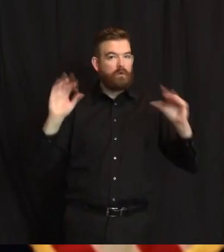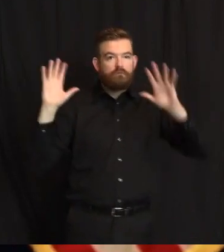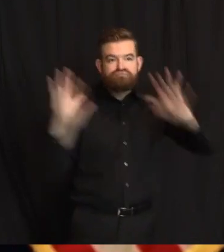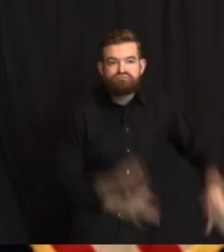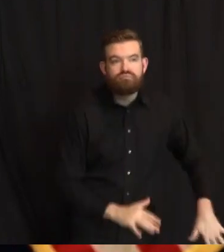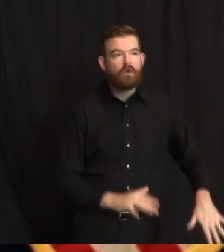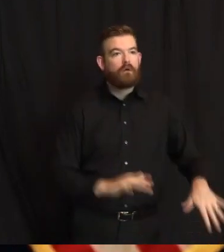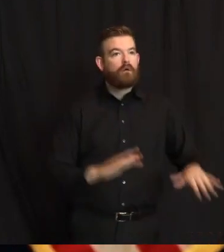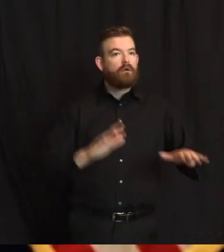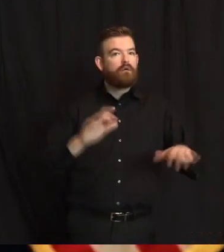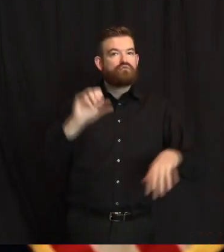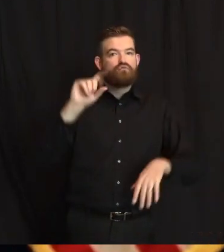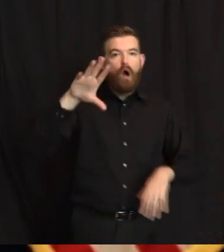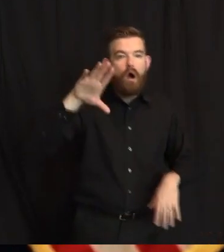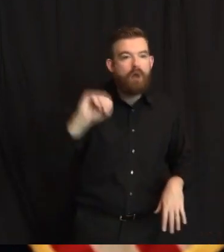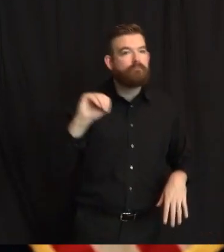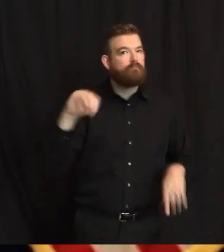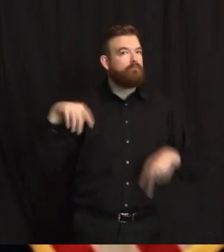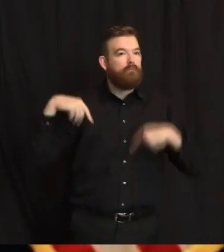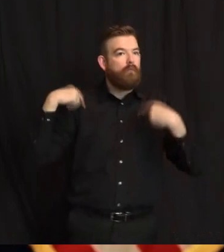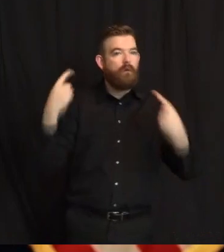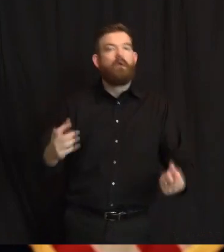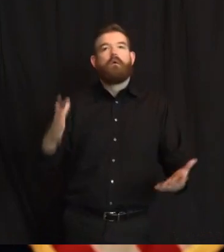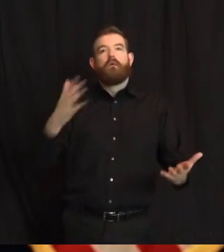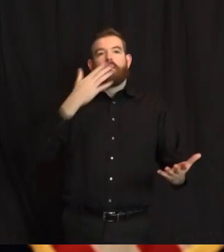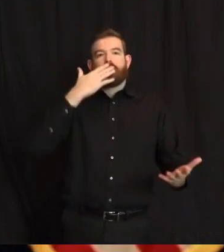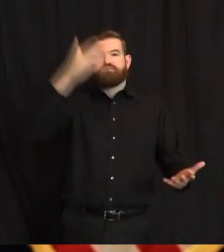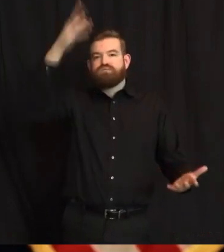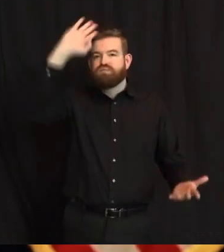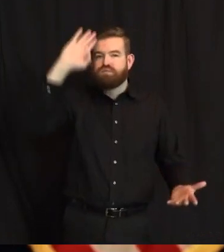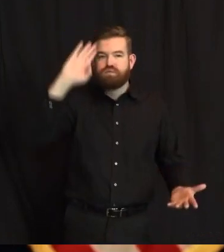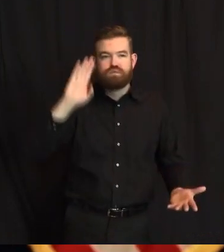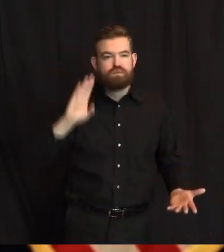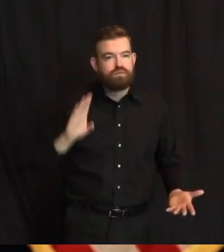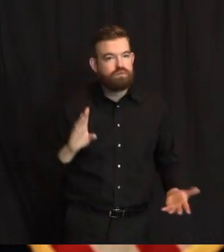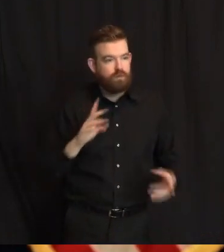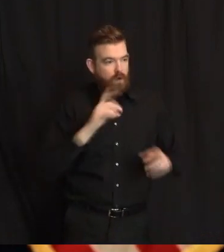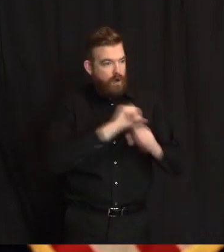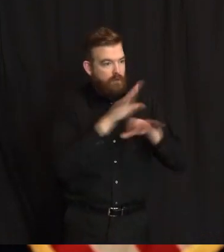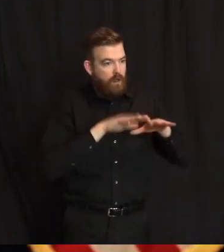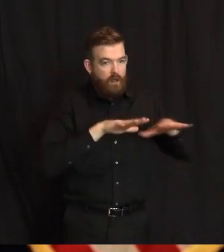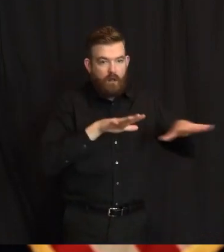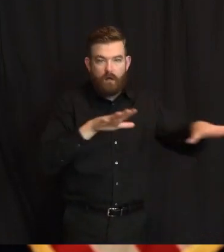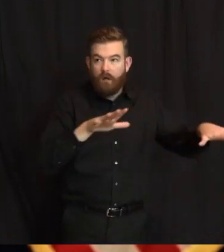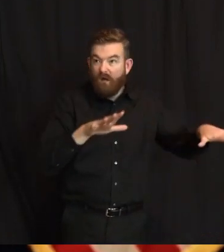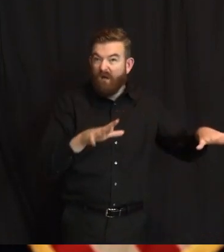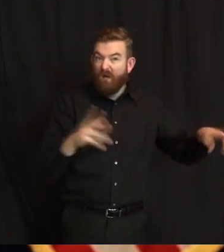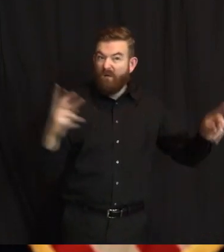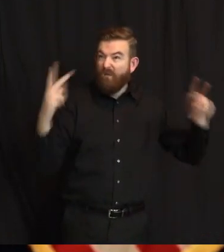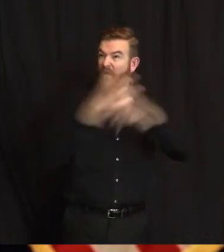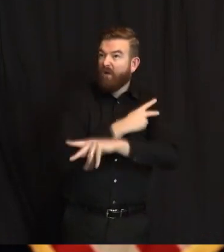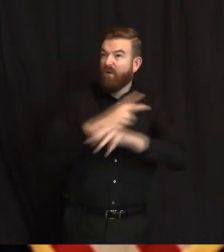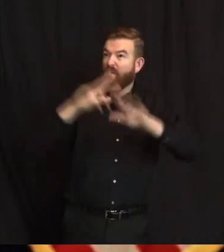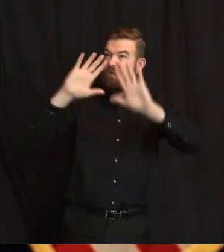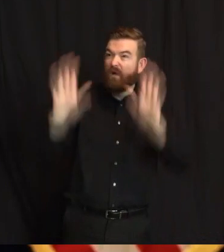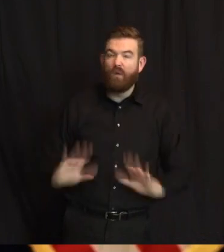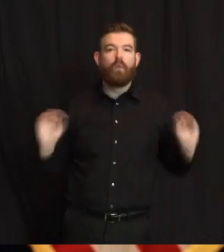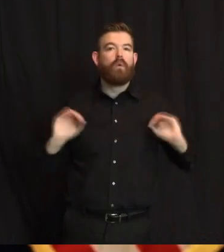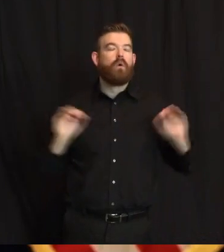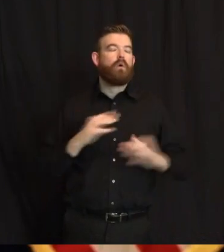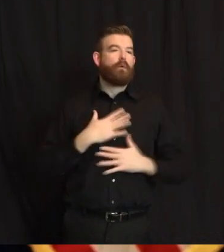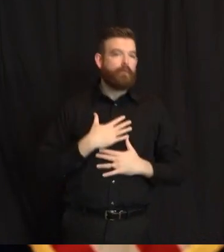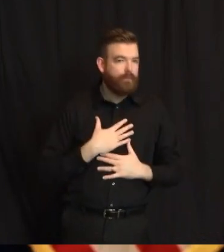Please God, it stays that way. Although my family reminded me yesterday during our press conference yesterday, a weather